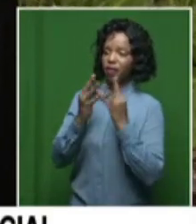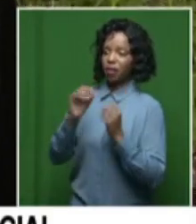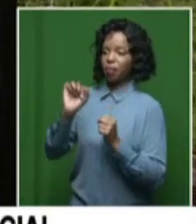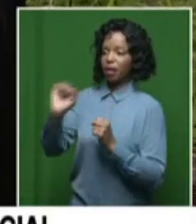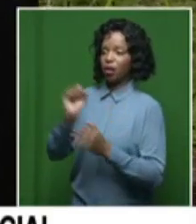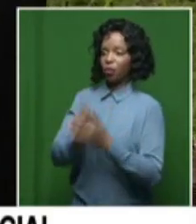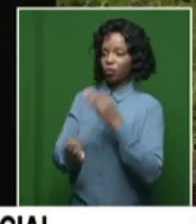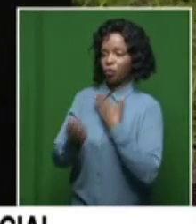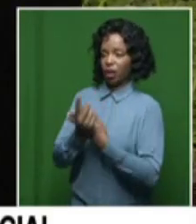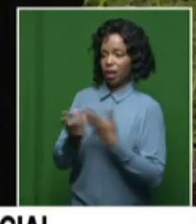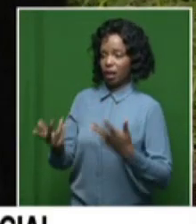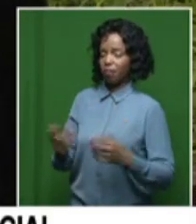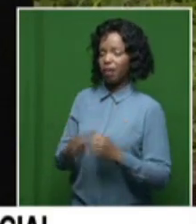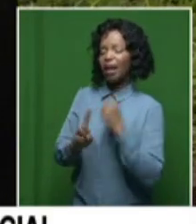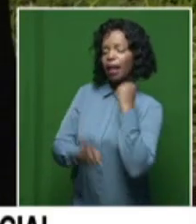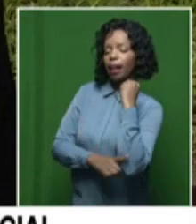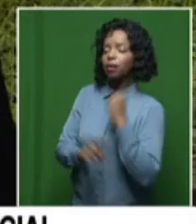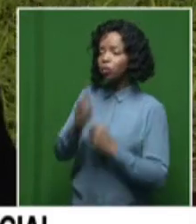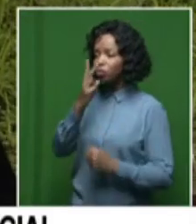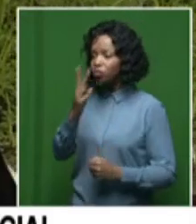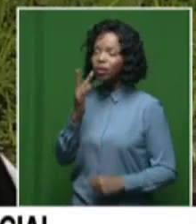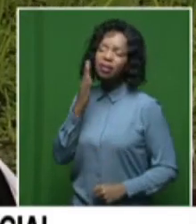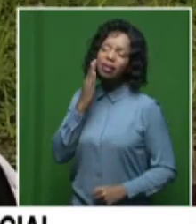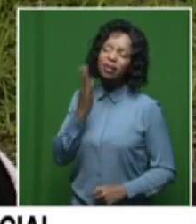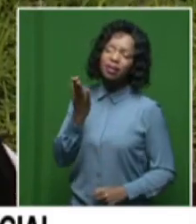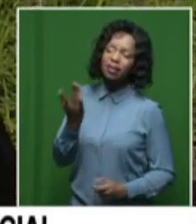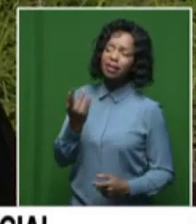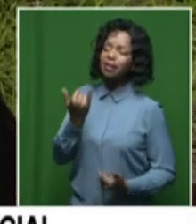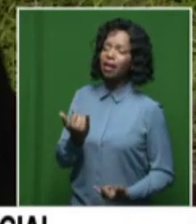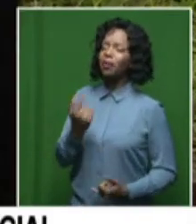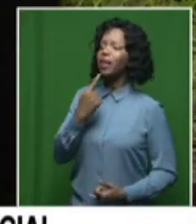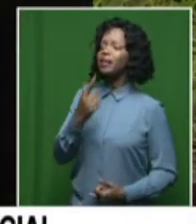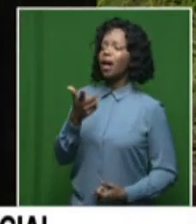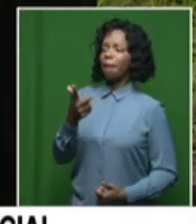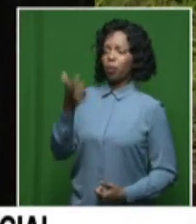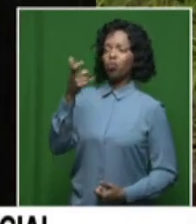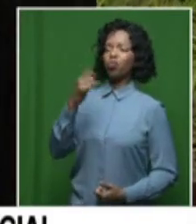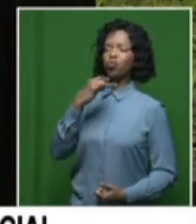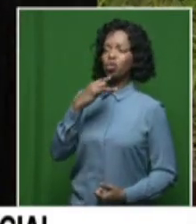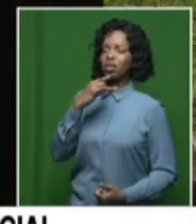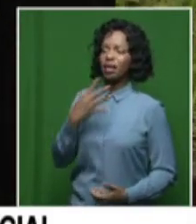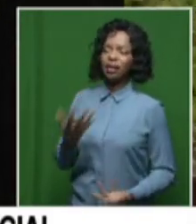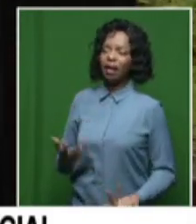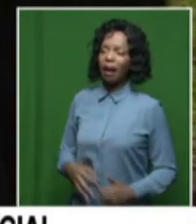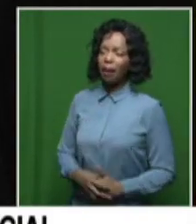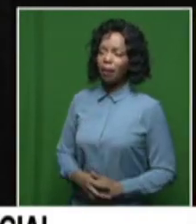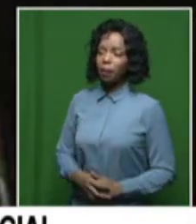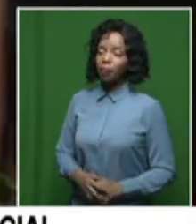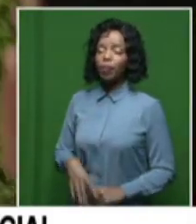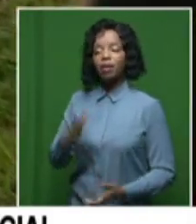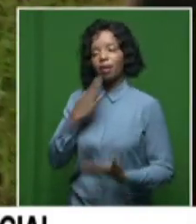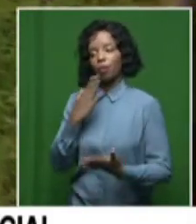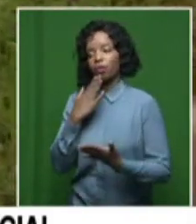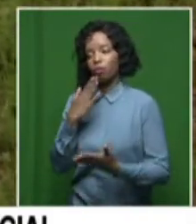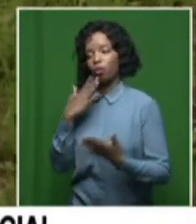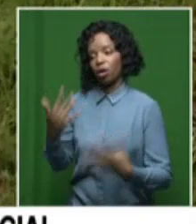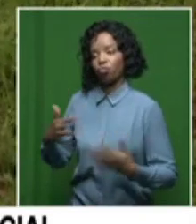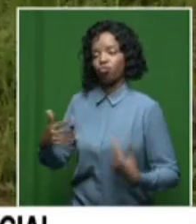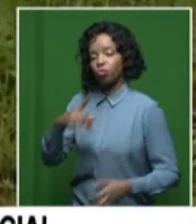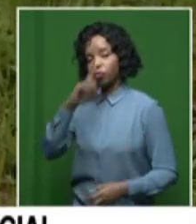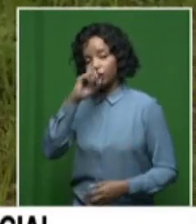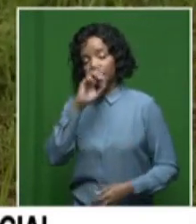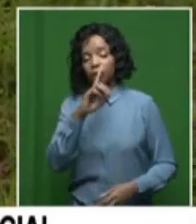usisi Phumzile ngoba sesekuchiwa ngoku ukuthi udutyulwe on Saturday? Ngiyabonga kakhulu sisi. Usisi